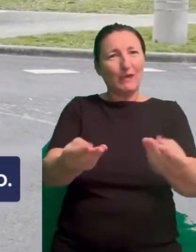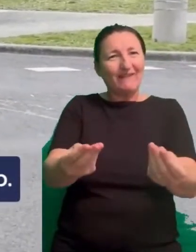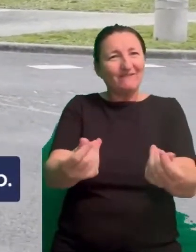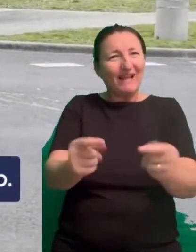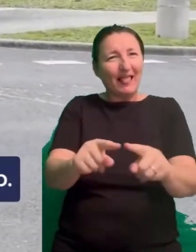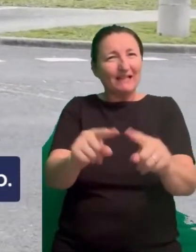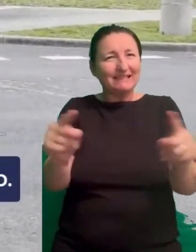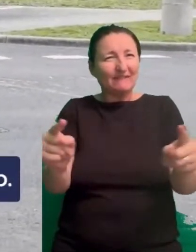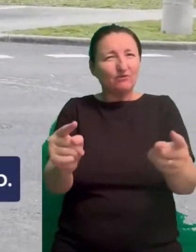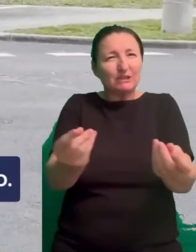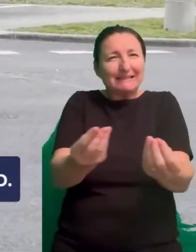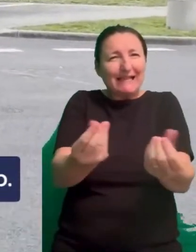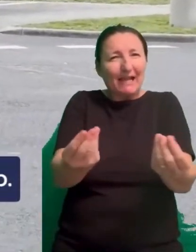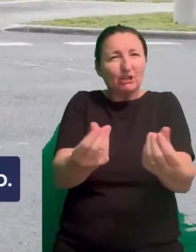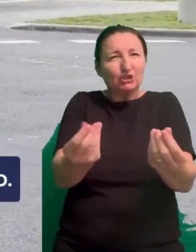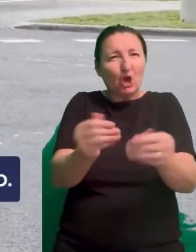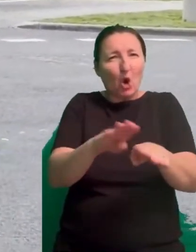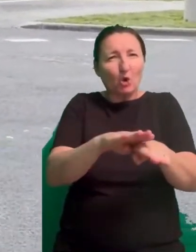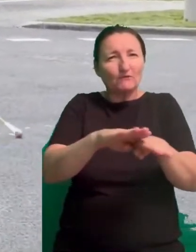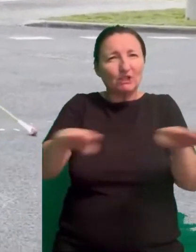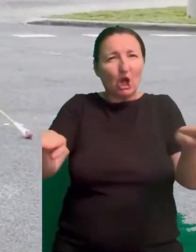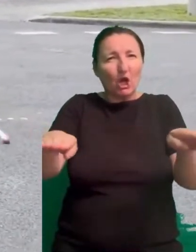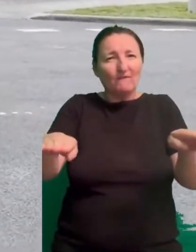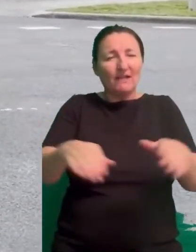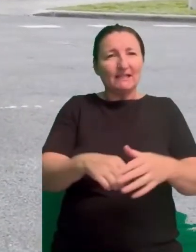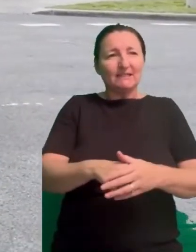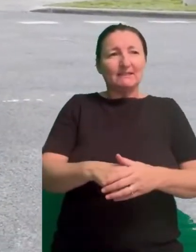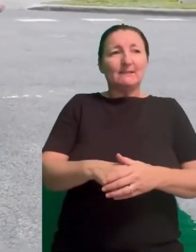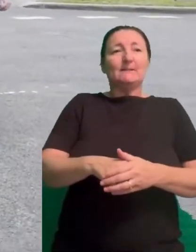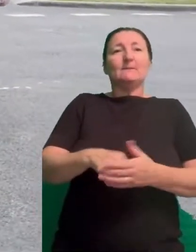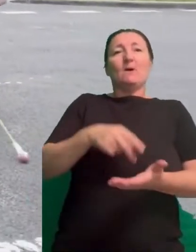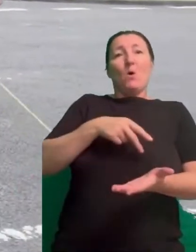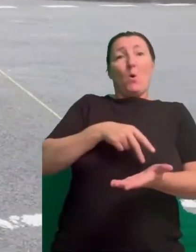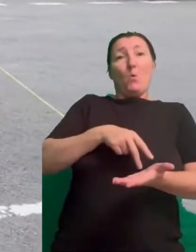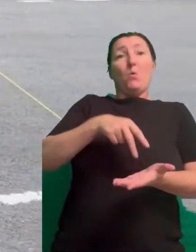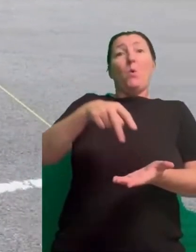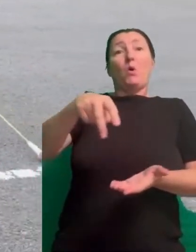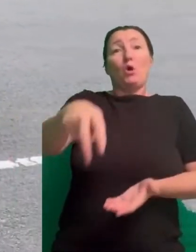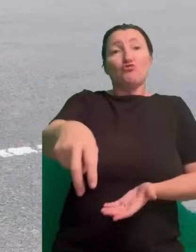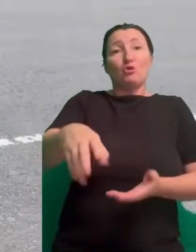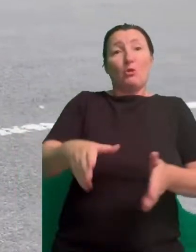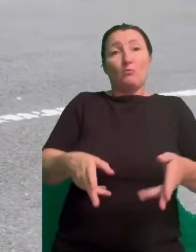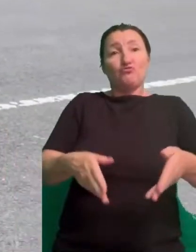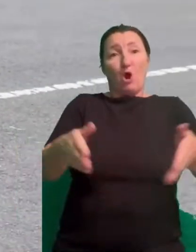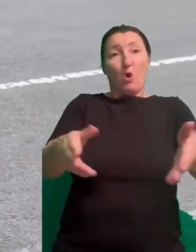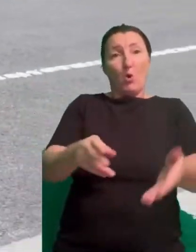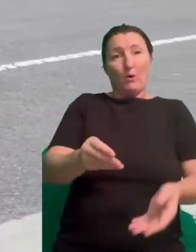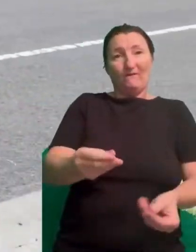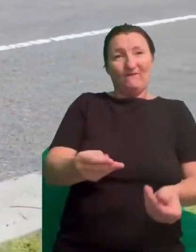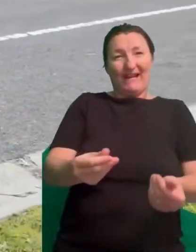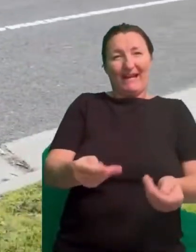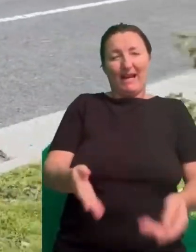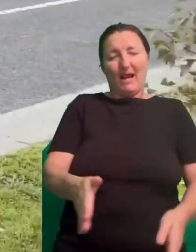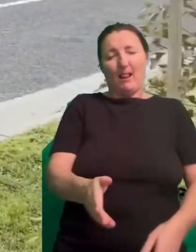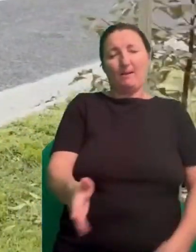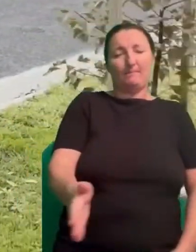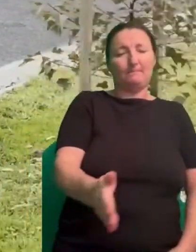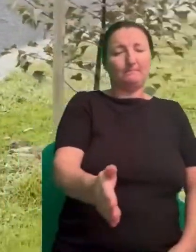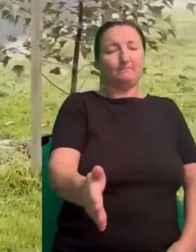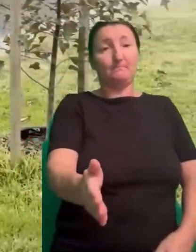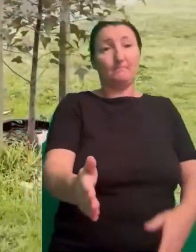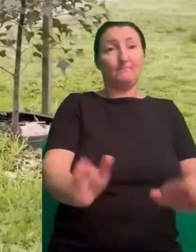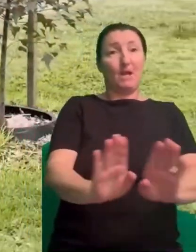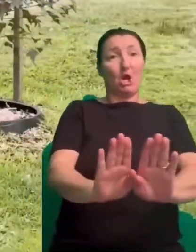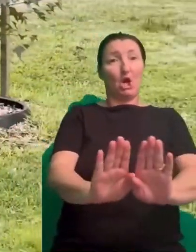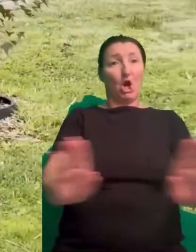the difference in surface with this tip. Now I'm walking, crossing the road and I'm coming up to a curb. What I really